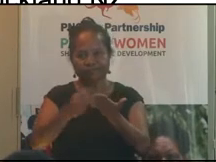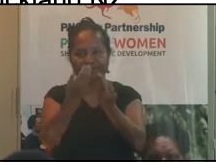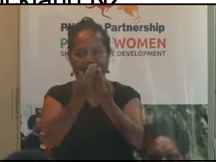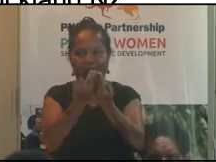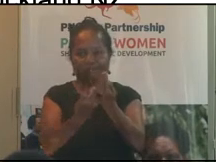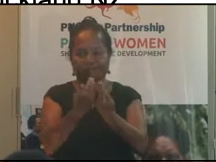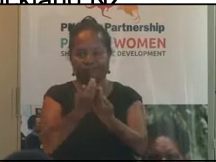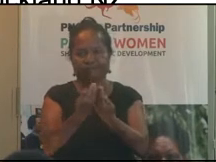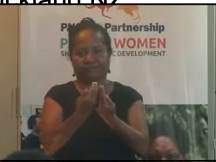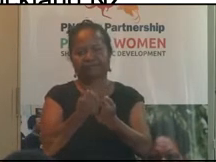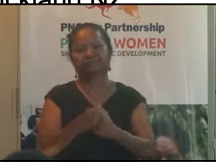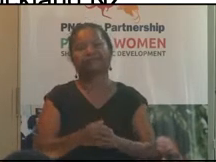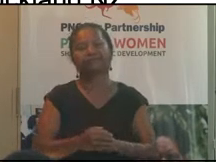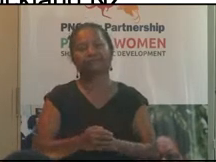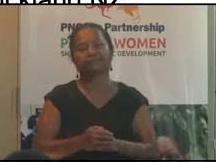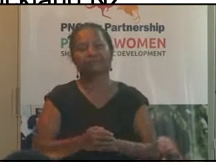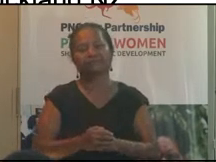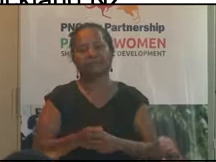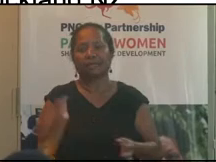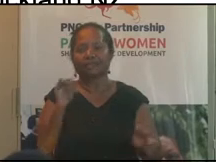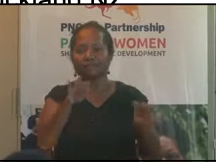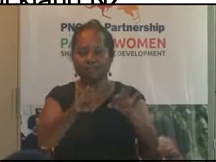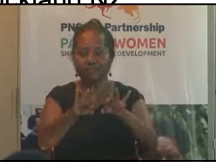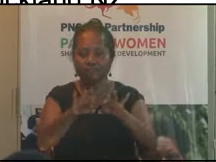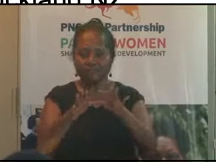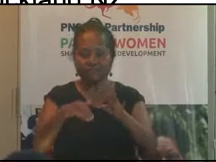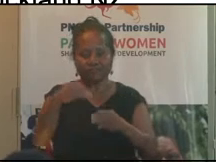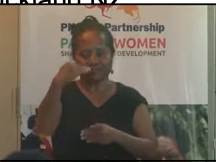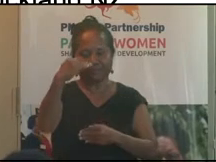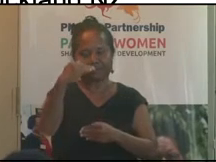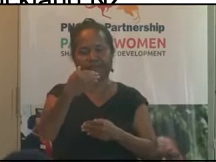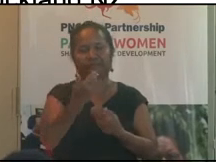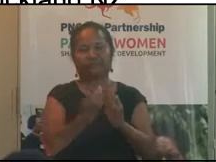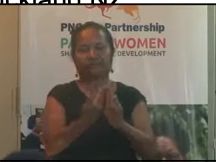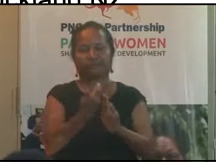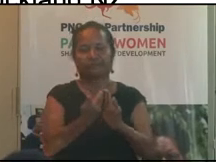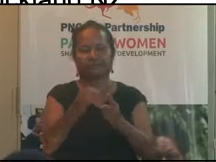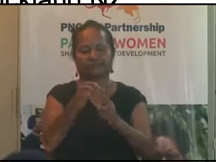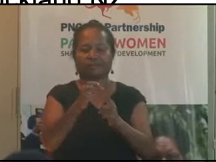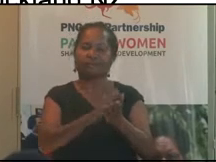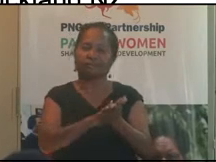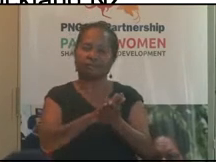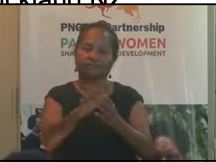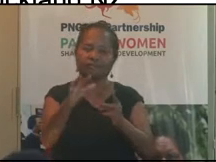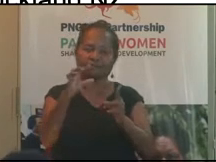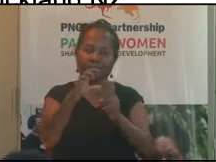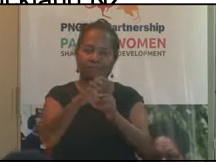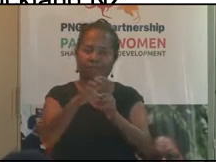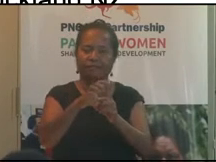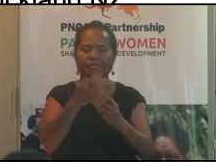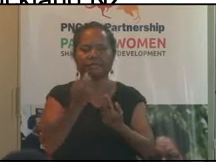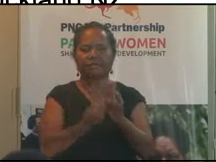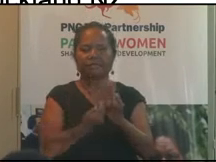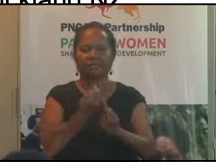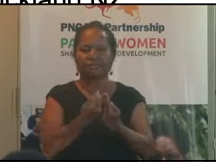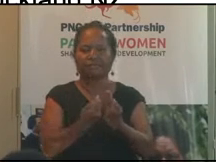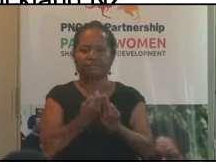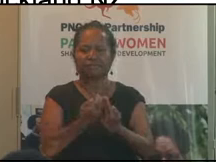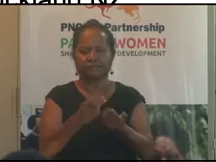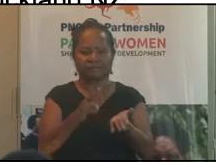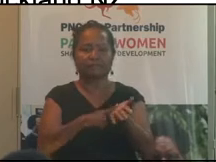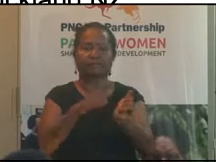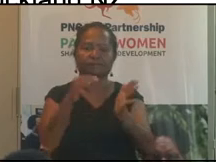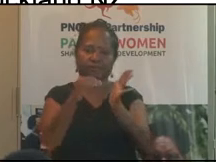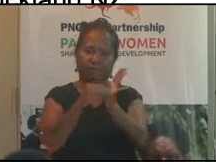a Master's in Arts Political Science from Ohio University in USA, and a PhD in Political Science from the University of Auckland, New